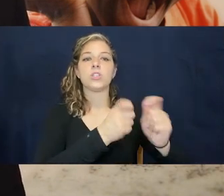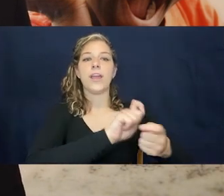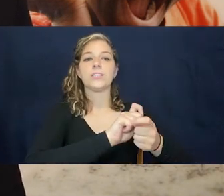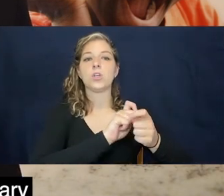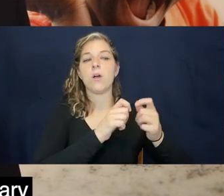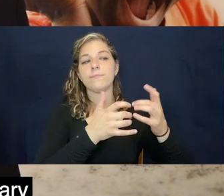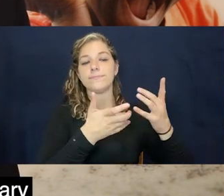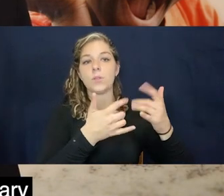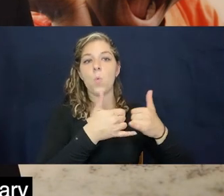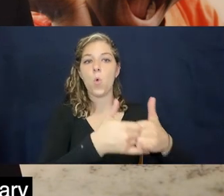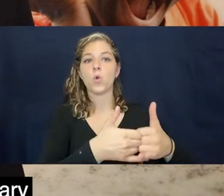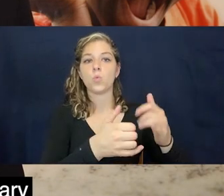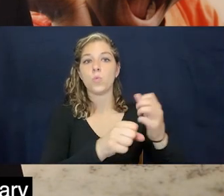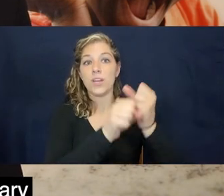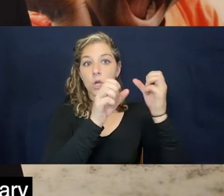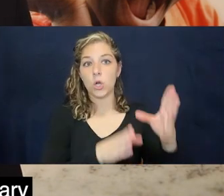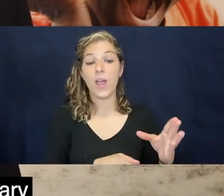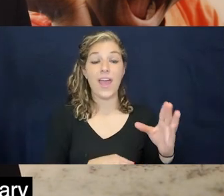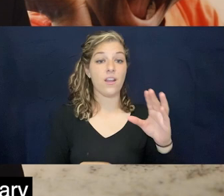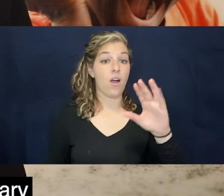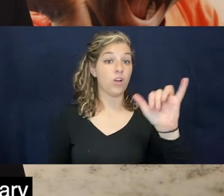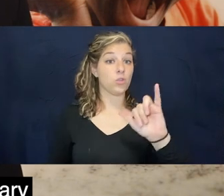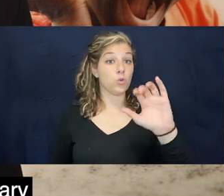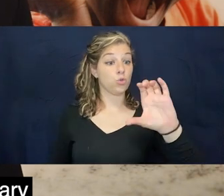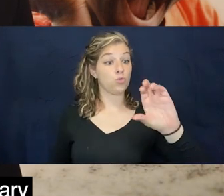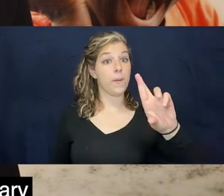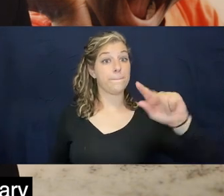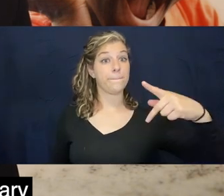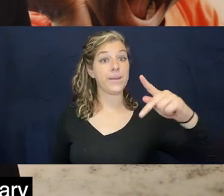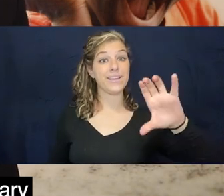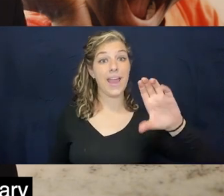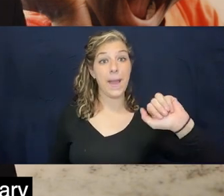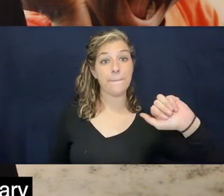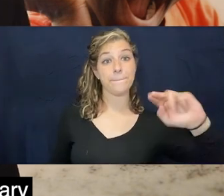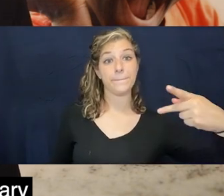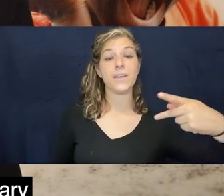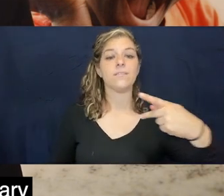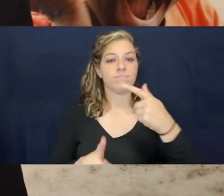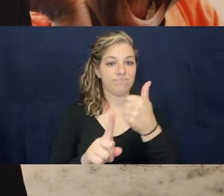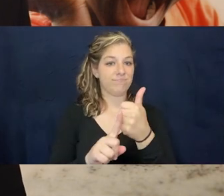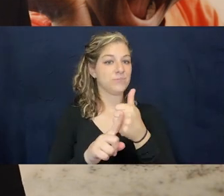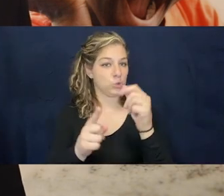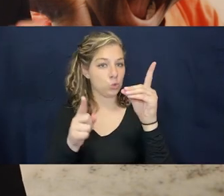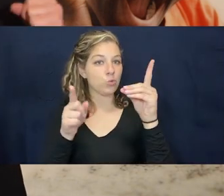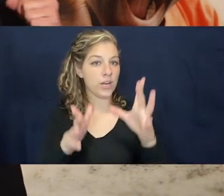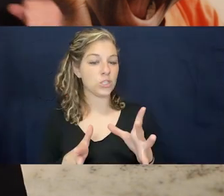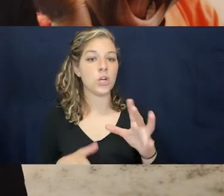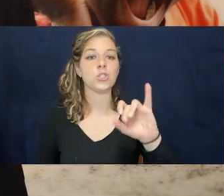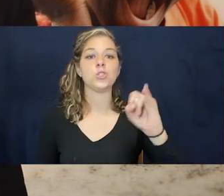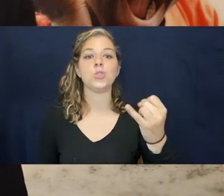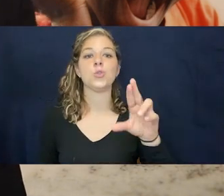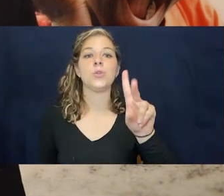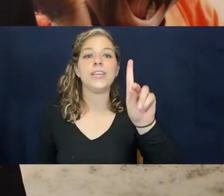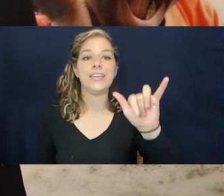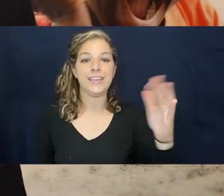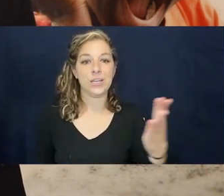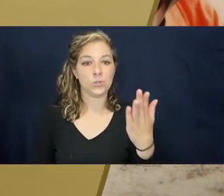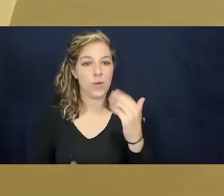Award winner and the star of Oscar-nominated documentary film Crip Camp, human rights activist and great friend, Judy